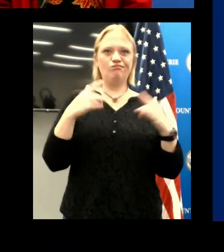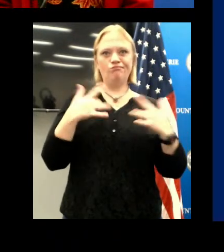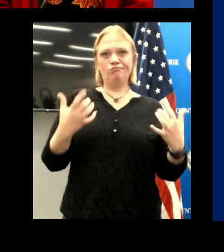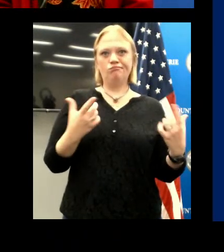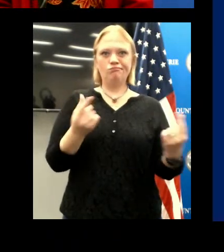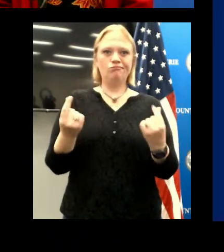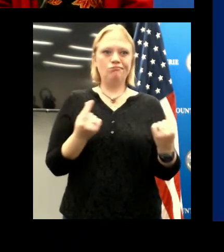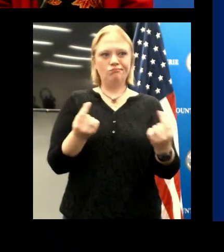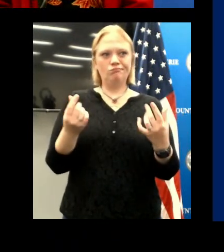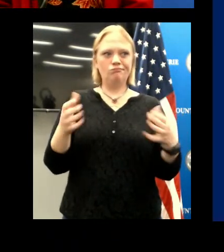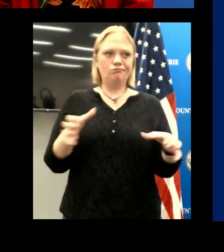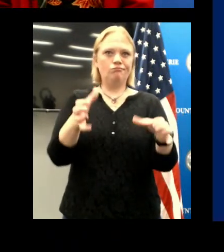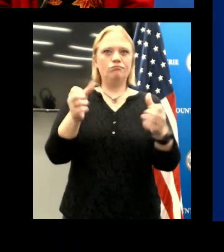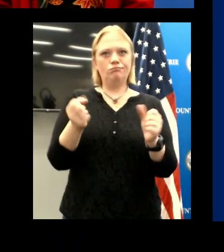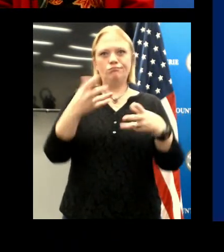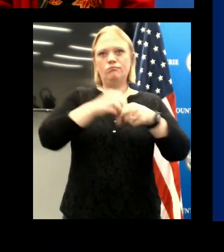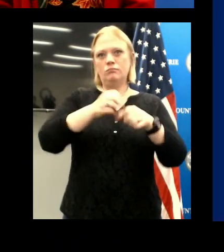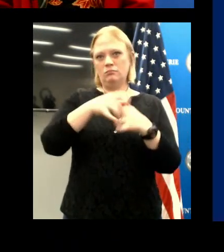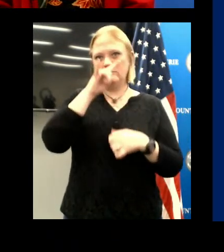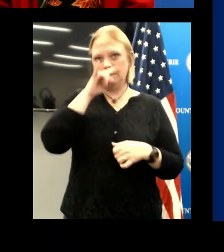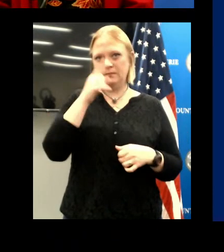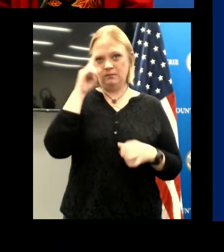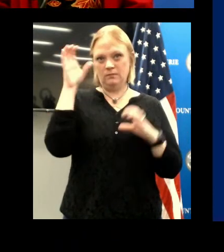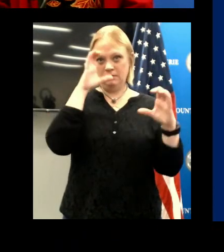engage in with your kids for Halloween.